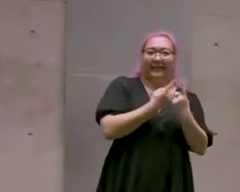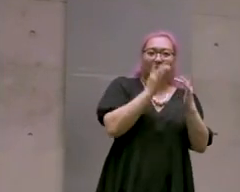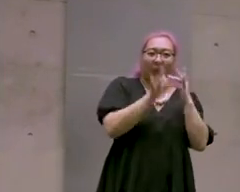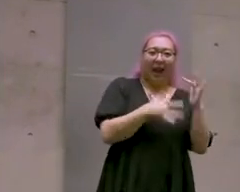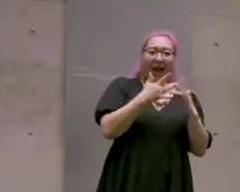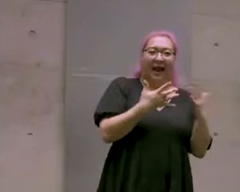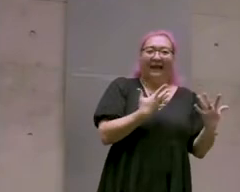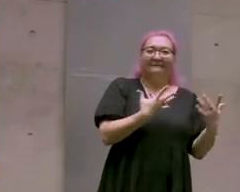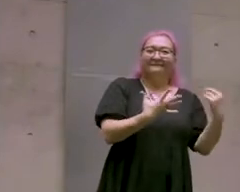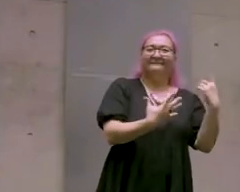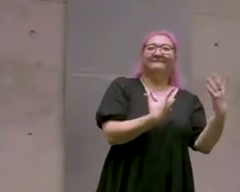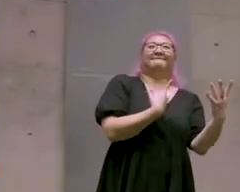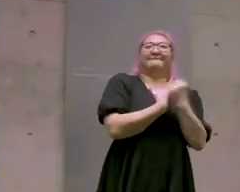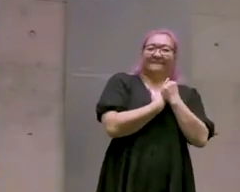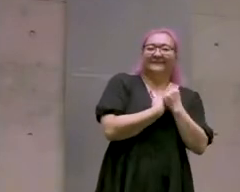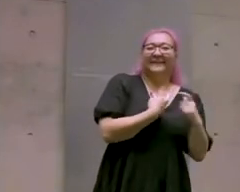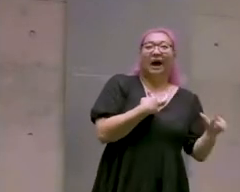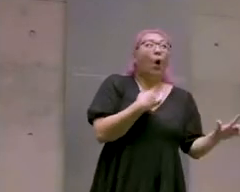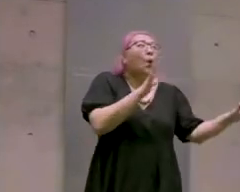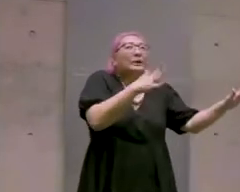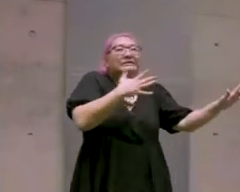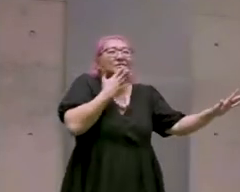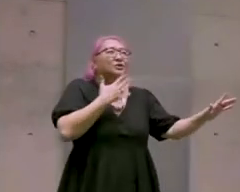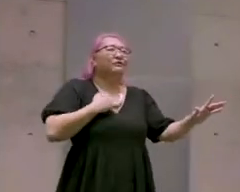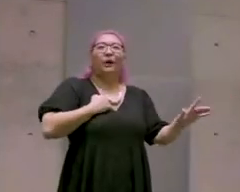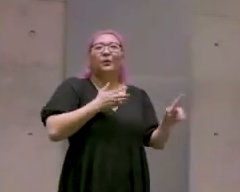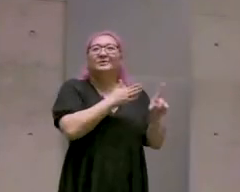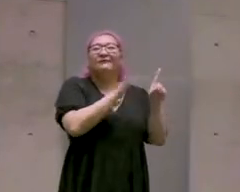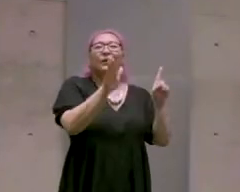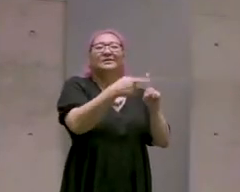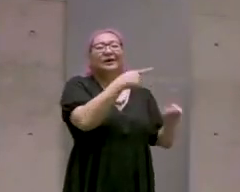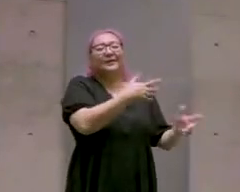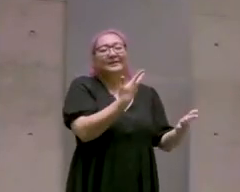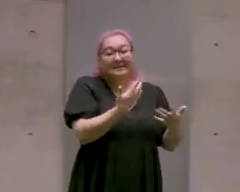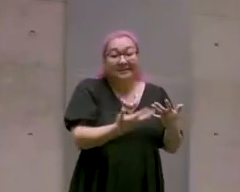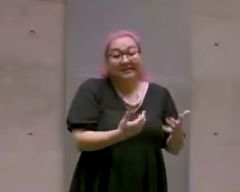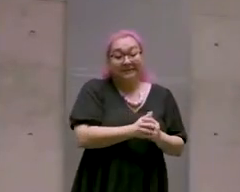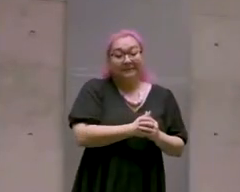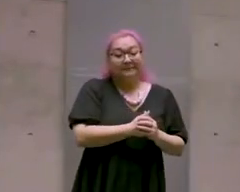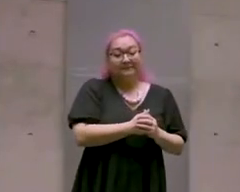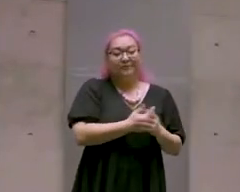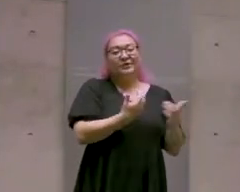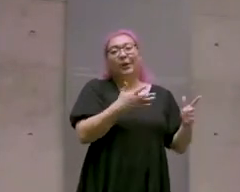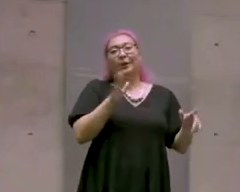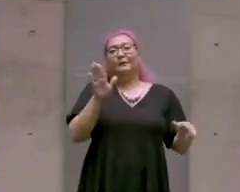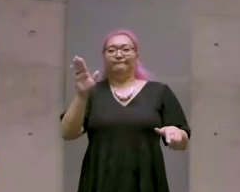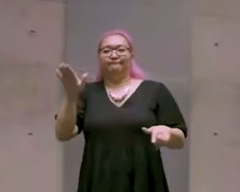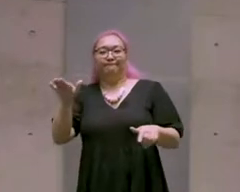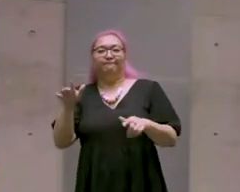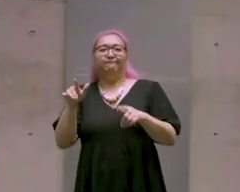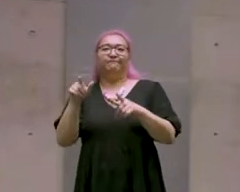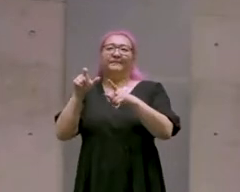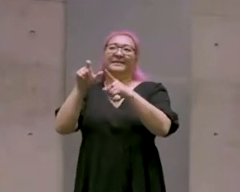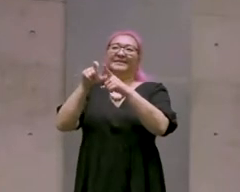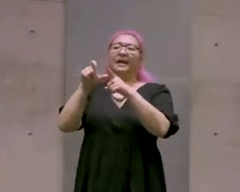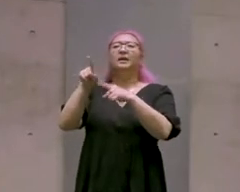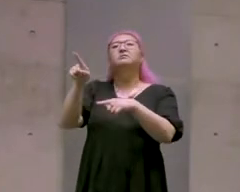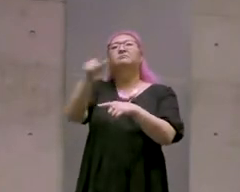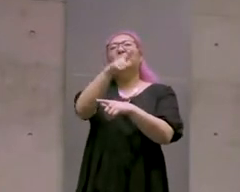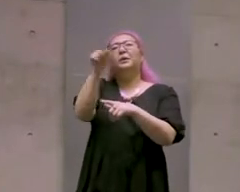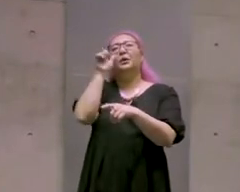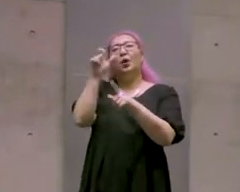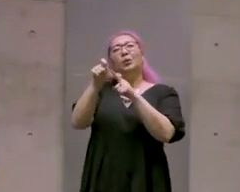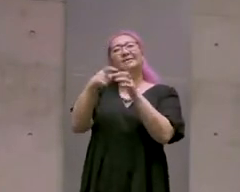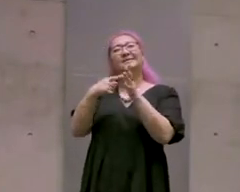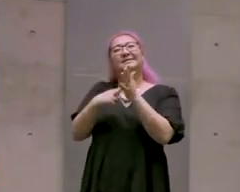I wrote it one Christmas, and I was listening to Danny Wallace audiobooks while I did it to get the tone. If you're not familiar with Danny Wallace, he's kind of got a